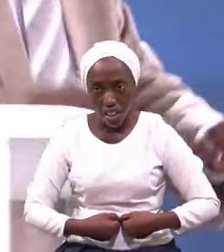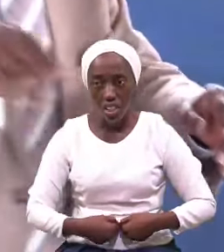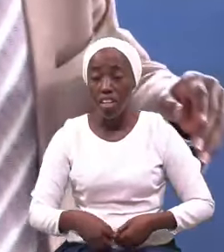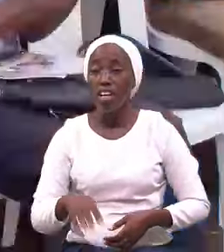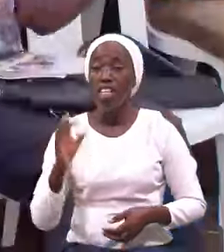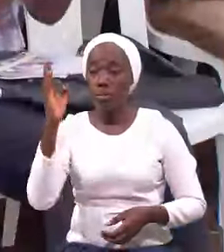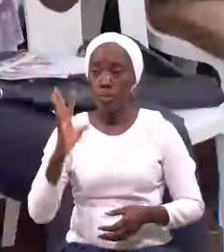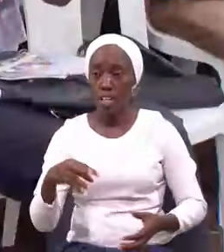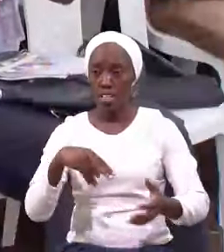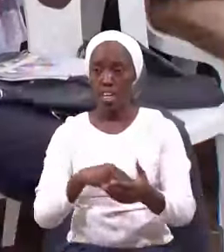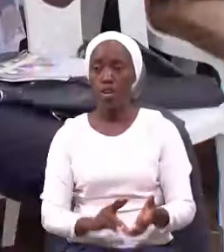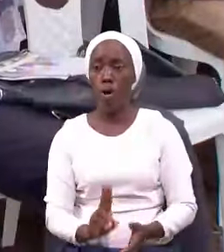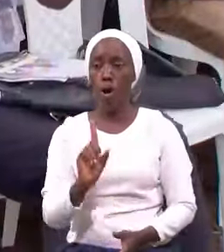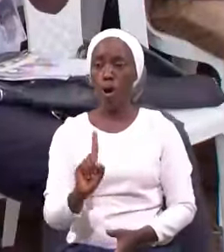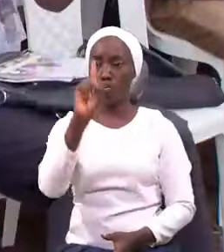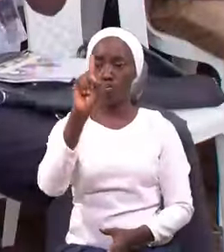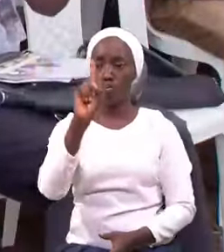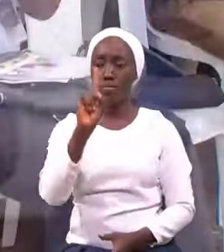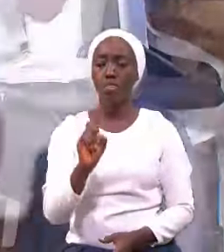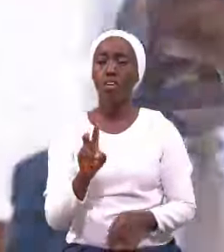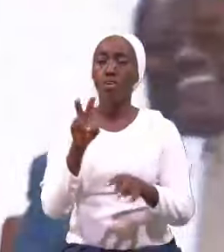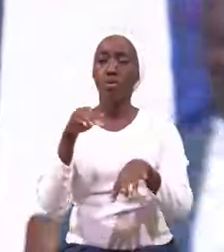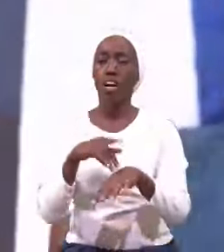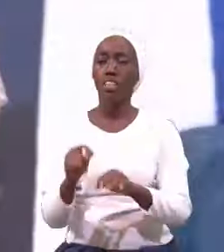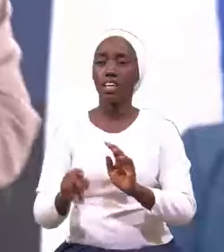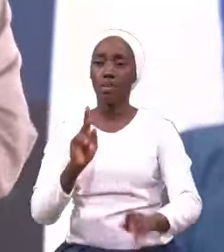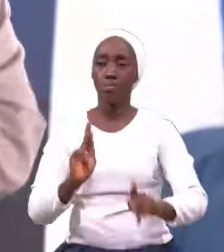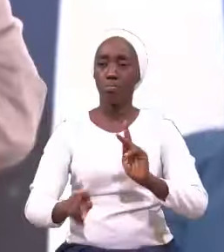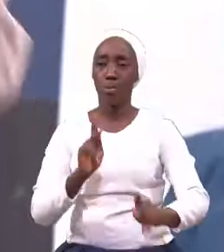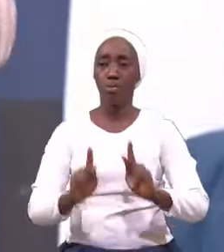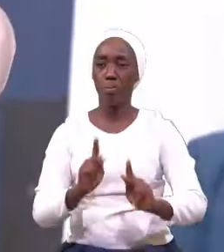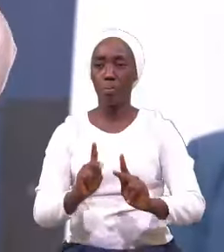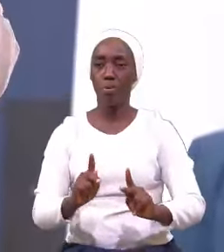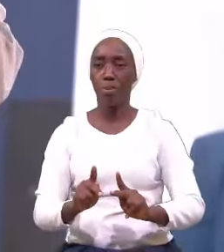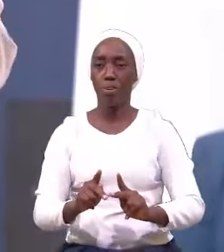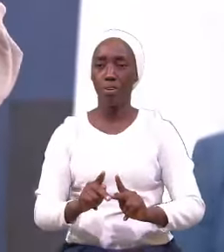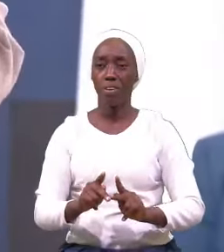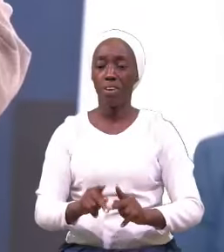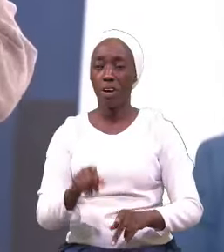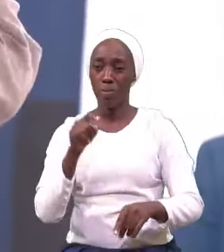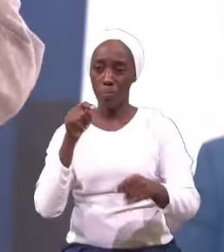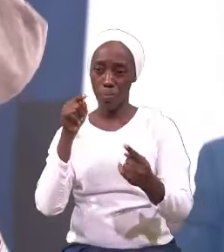up. I look at the people. I point at you.